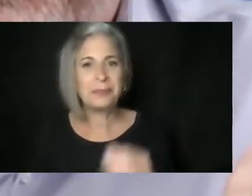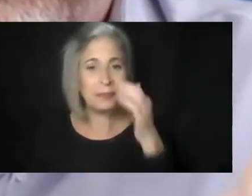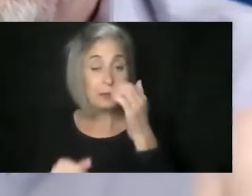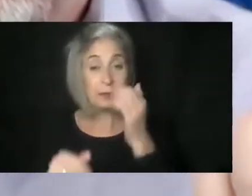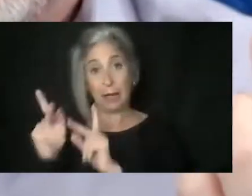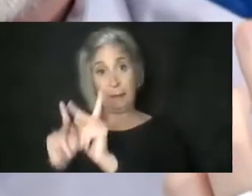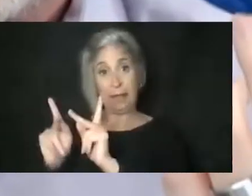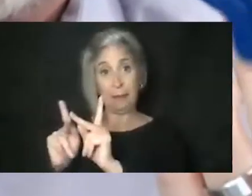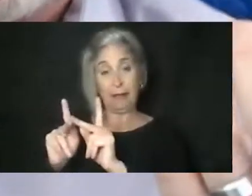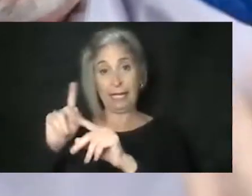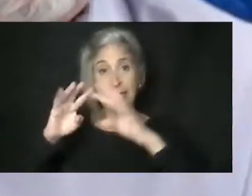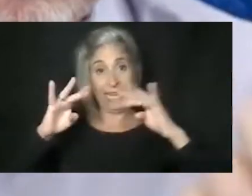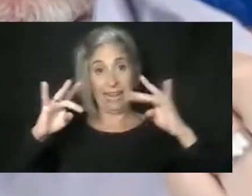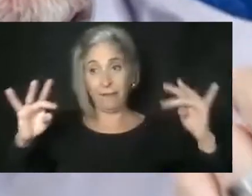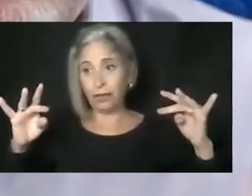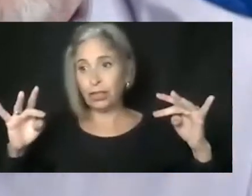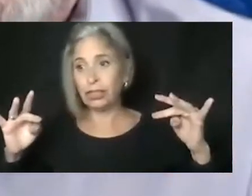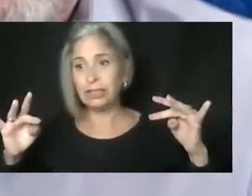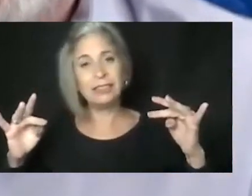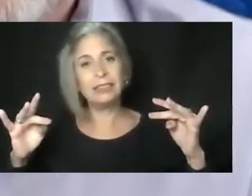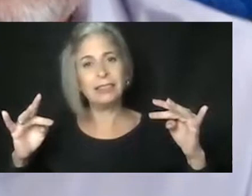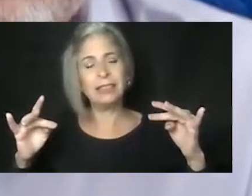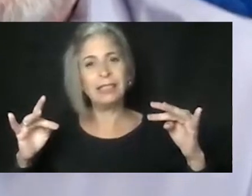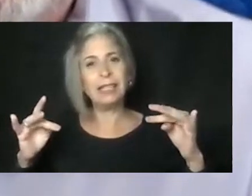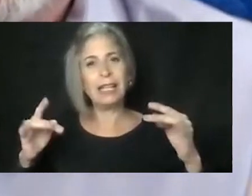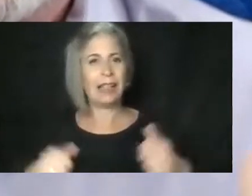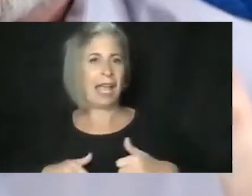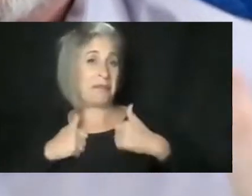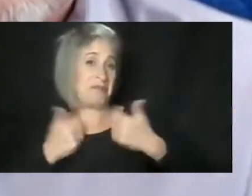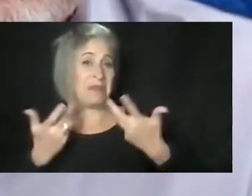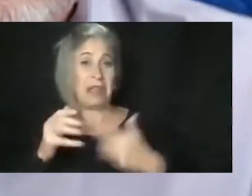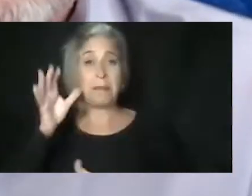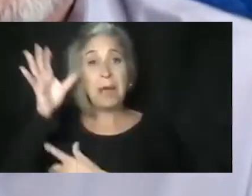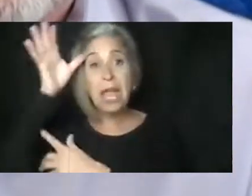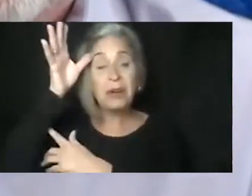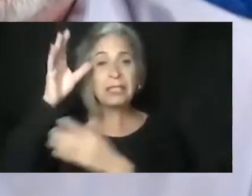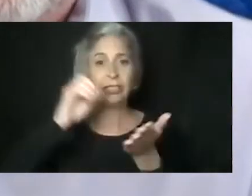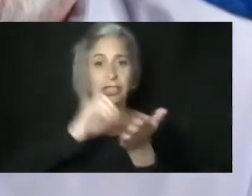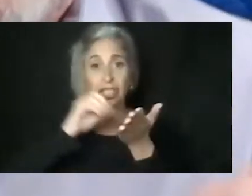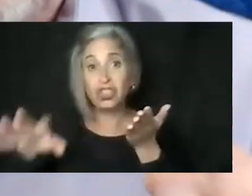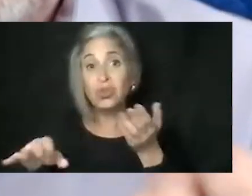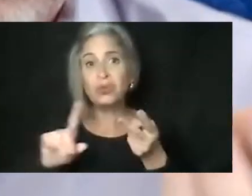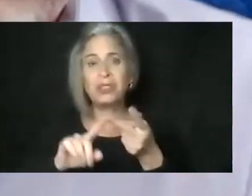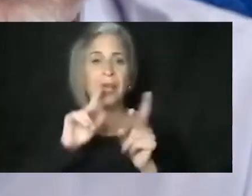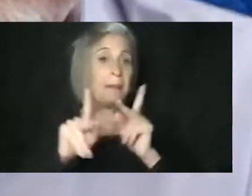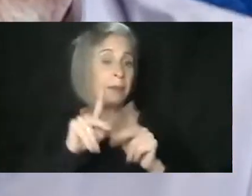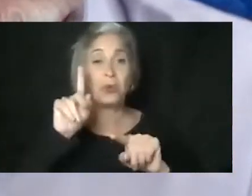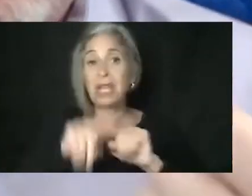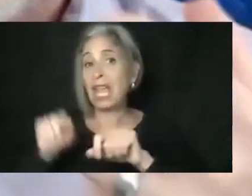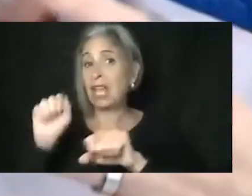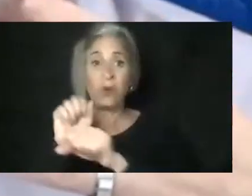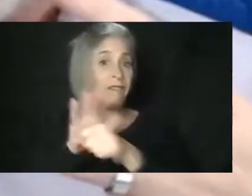people in diverse sort of situations that they have in their life, like parents, students, people who can't work